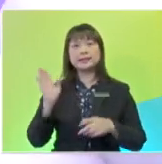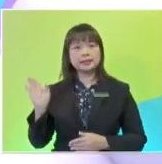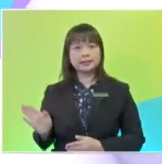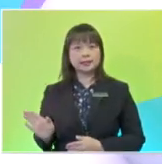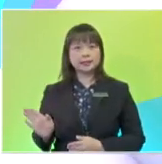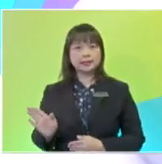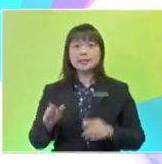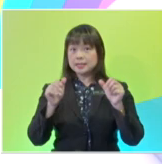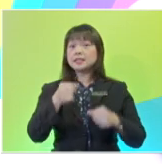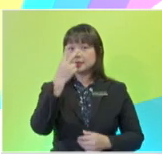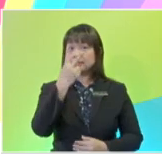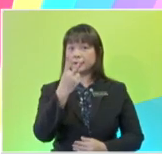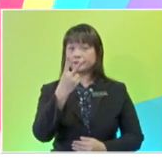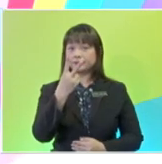Wow,